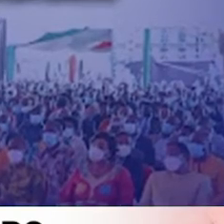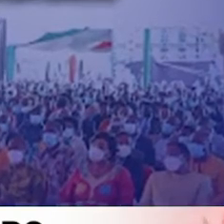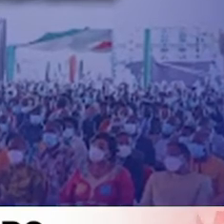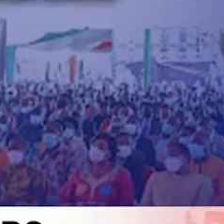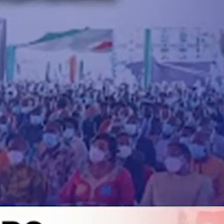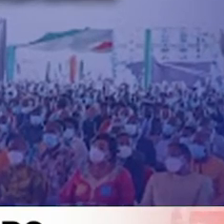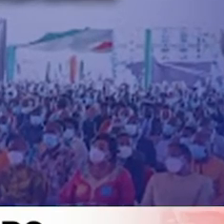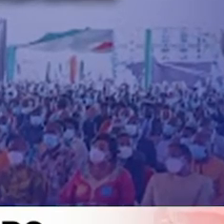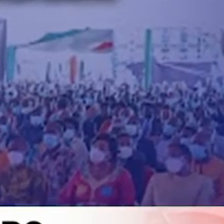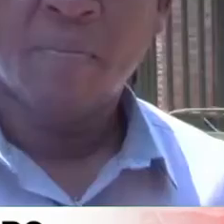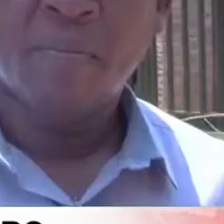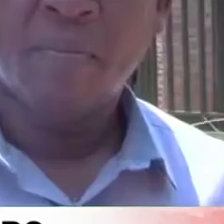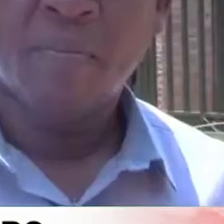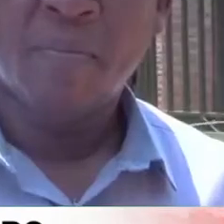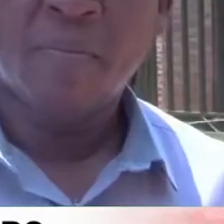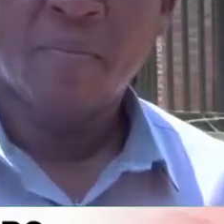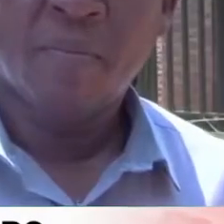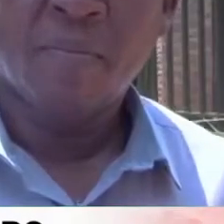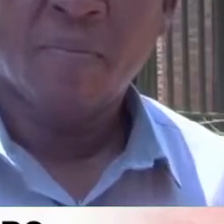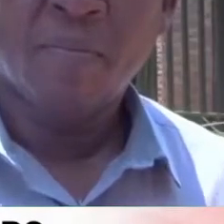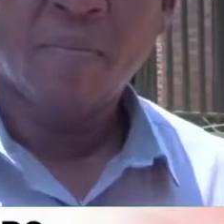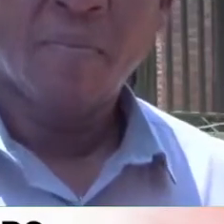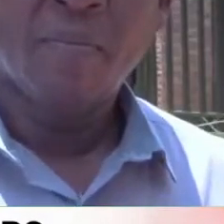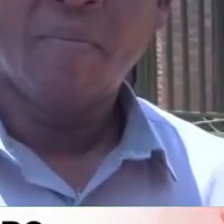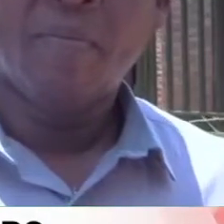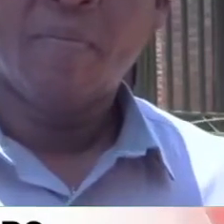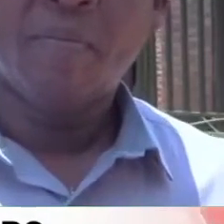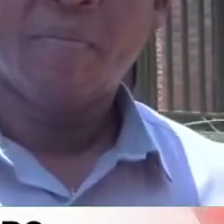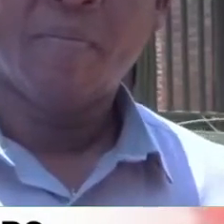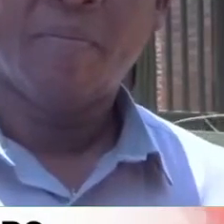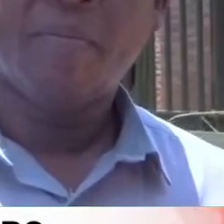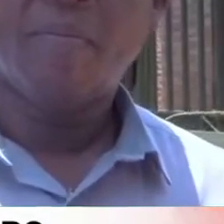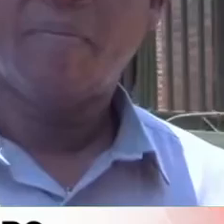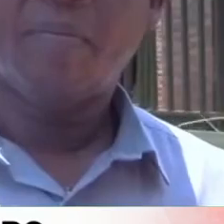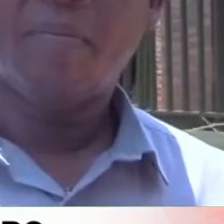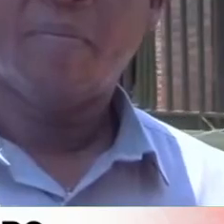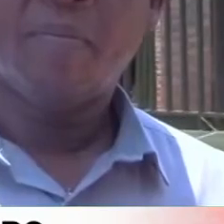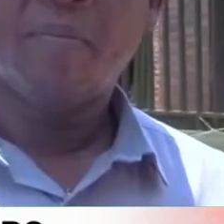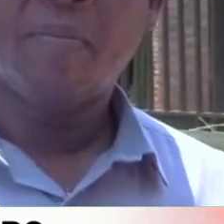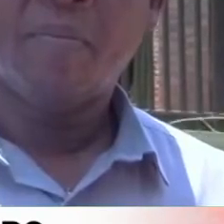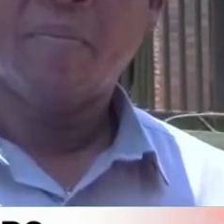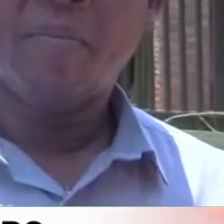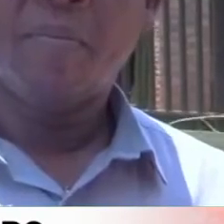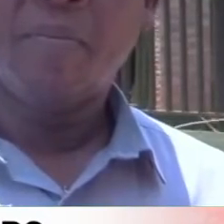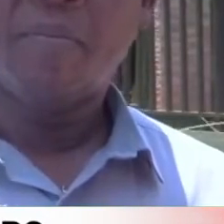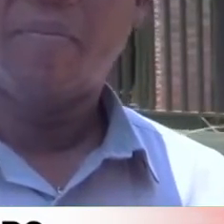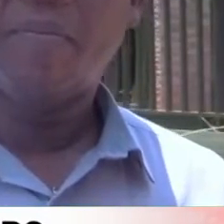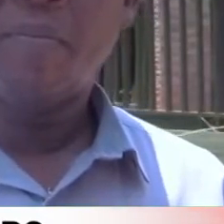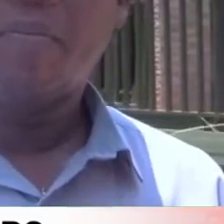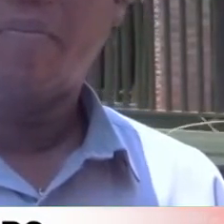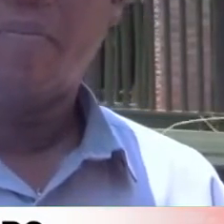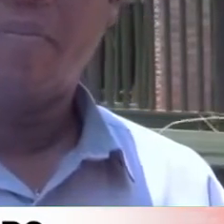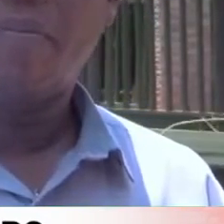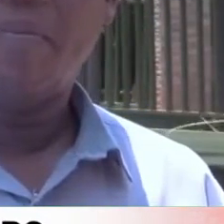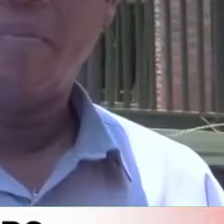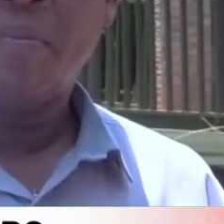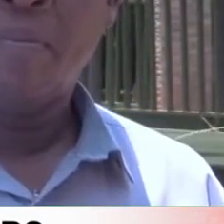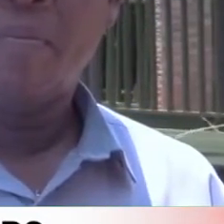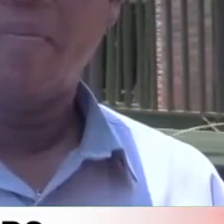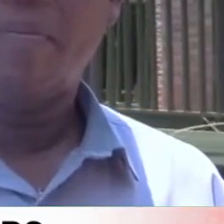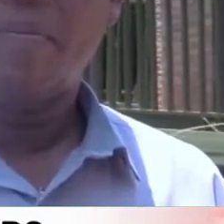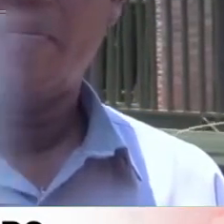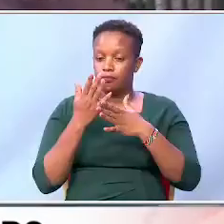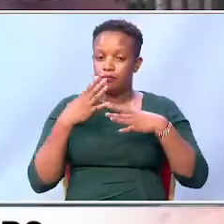at State House, Nairobi. No, there is need for an urgent meeting between our people and us and